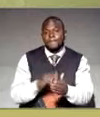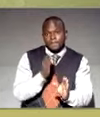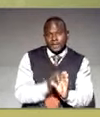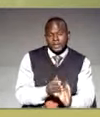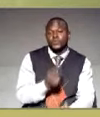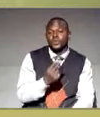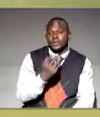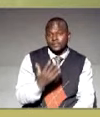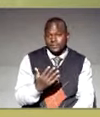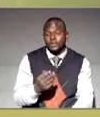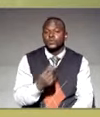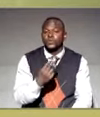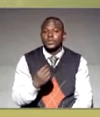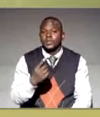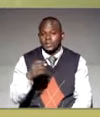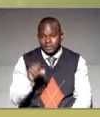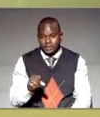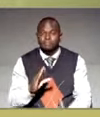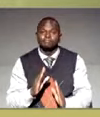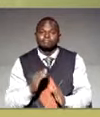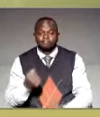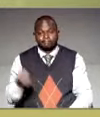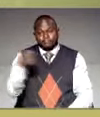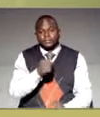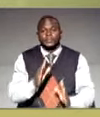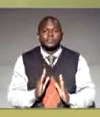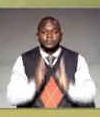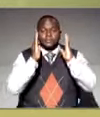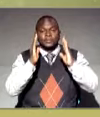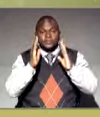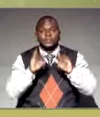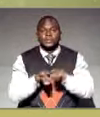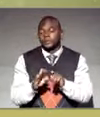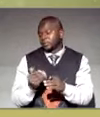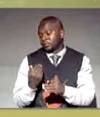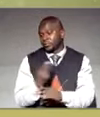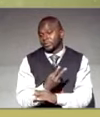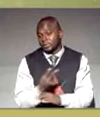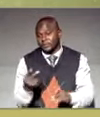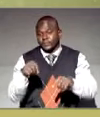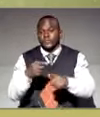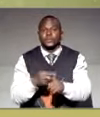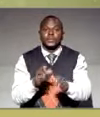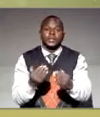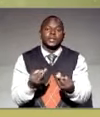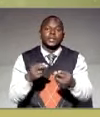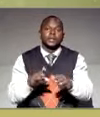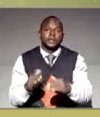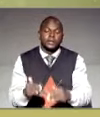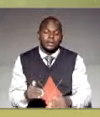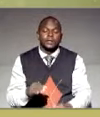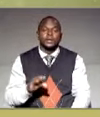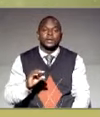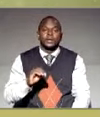25th, 2019. Actually, I think less than 2 weeks from now. Sure. And it will take place at Immaculate